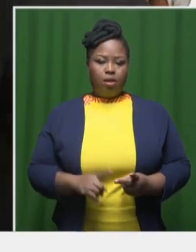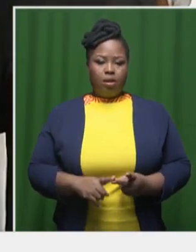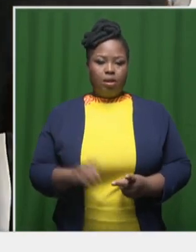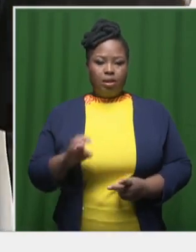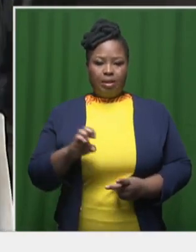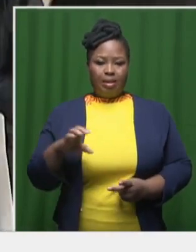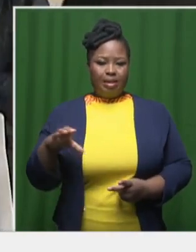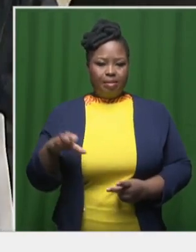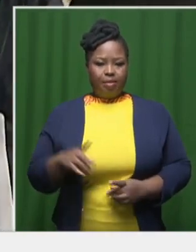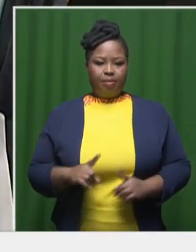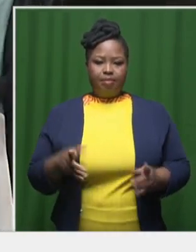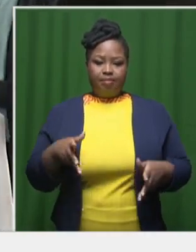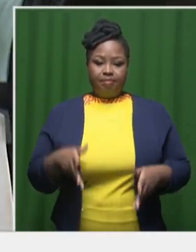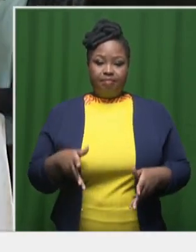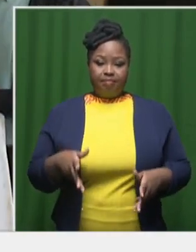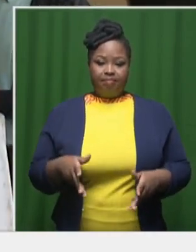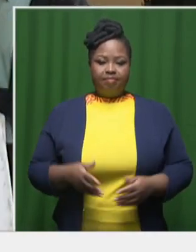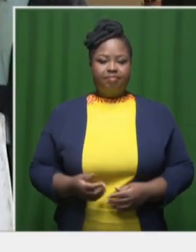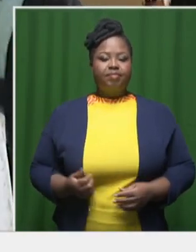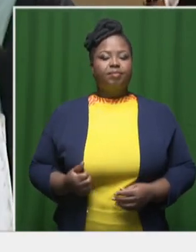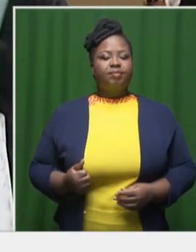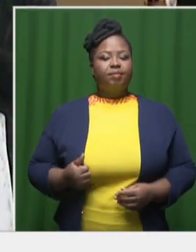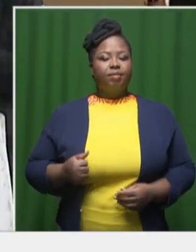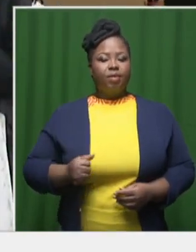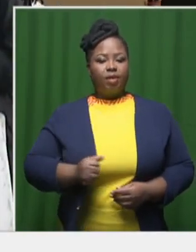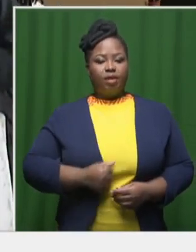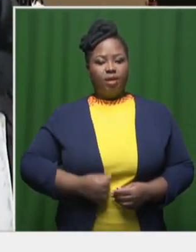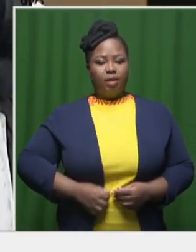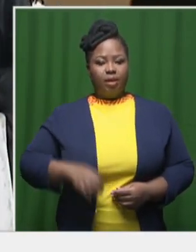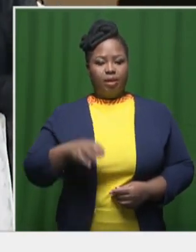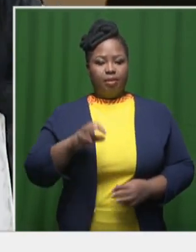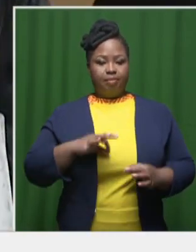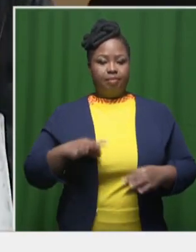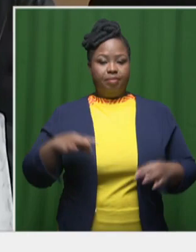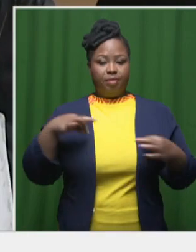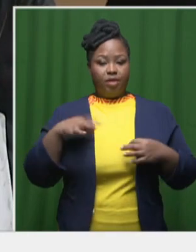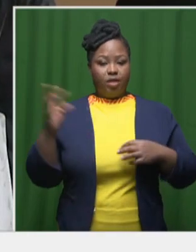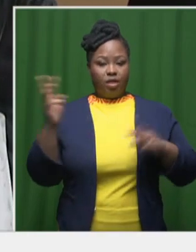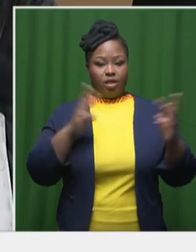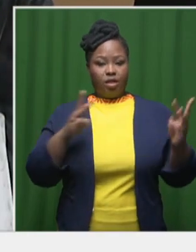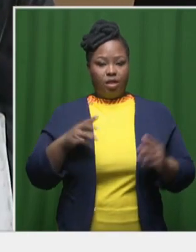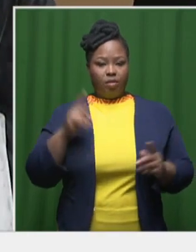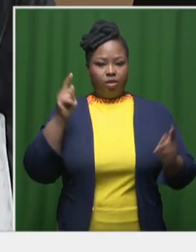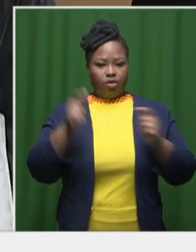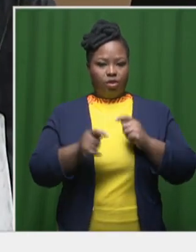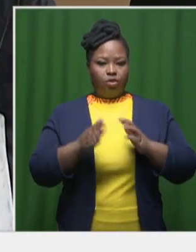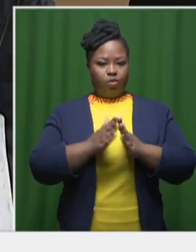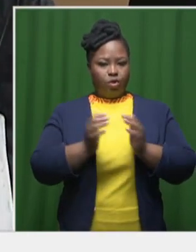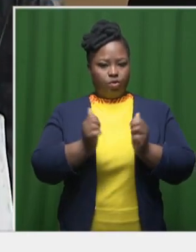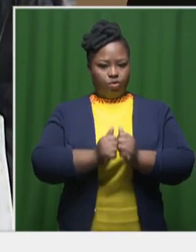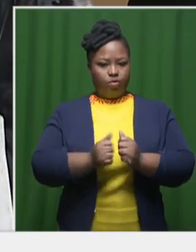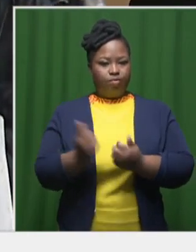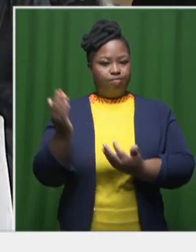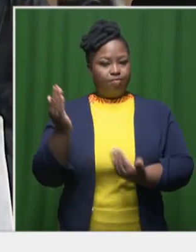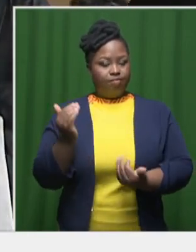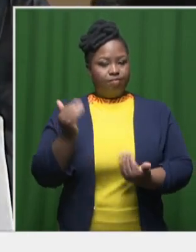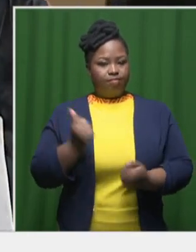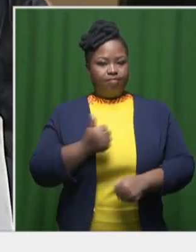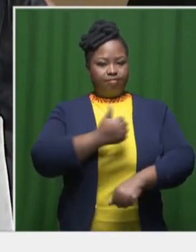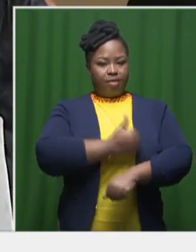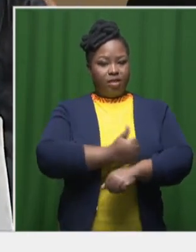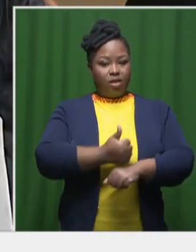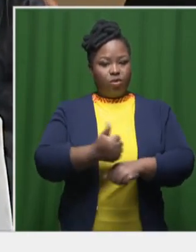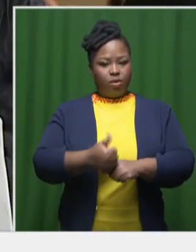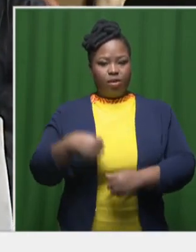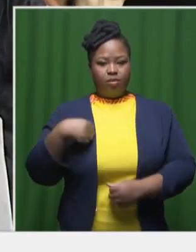the Eastern Cape. But here on the ground, here at the mayoral climate change workshop, we are expecting stakeholders